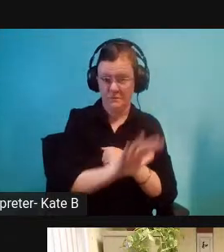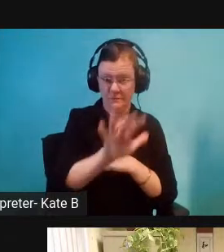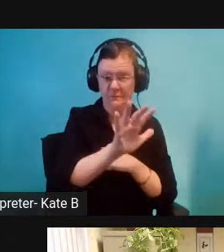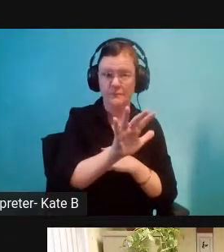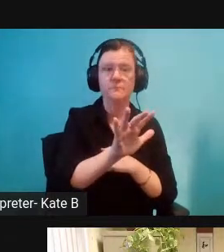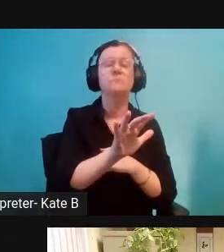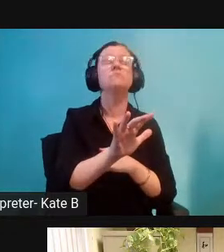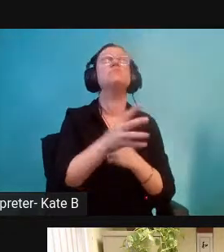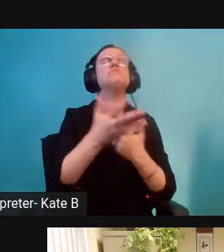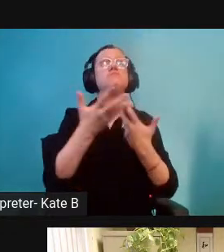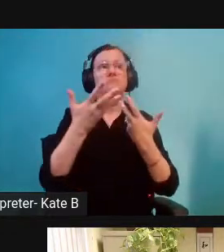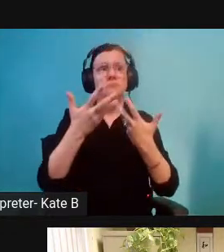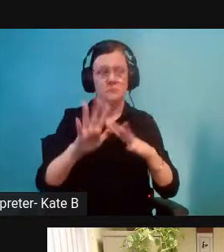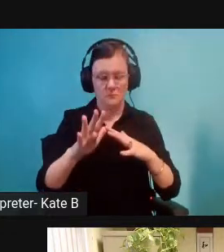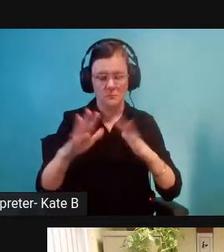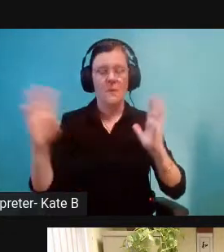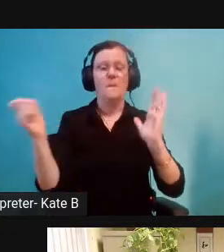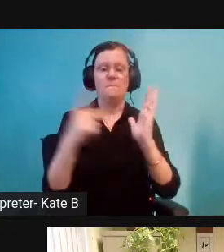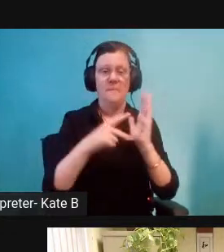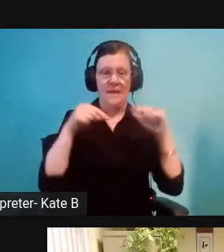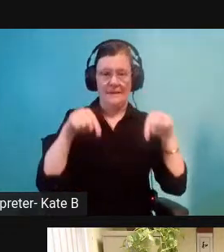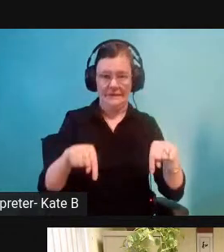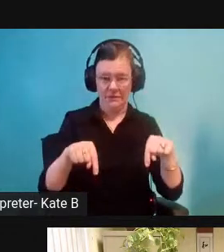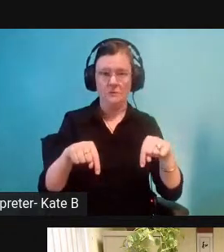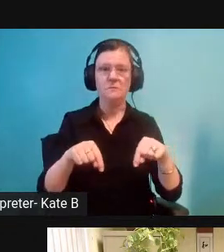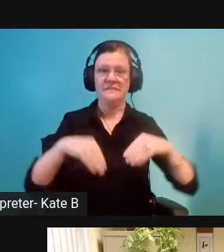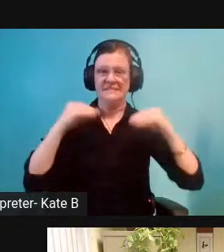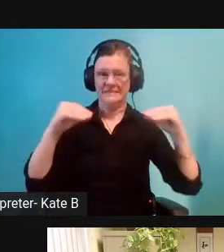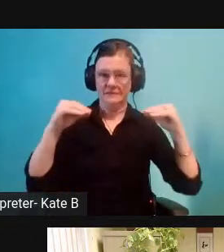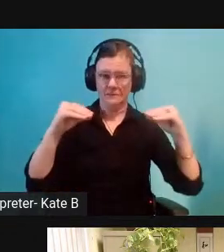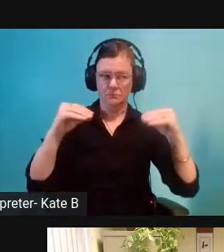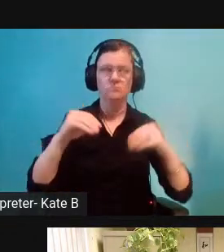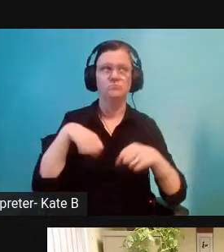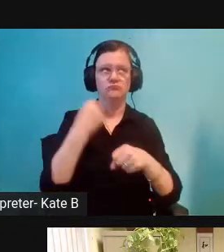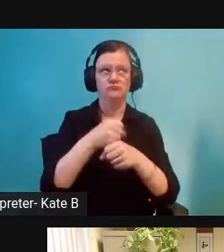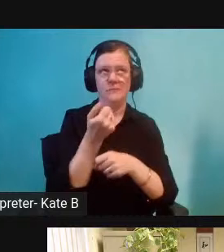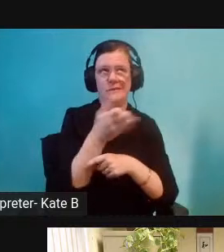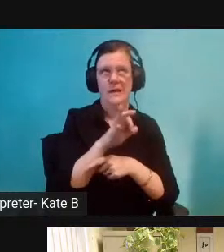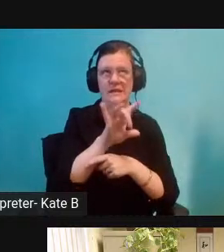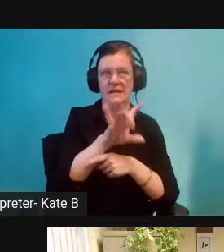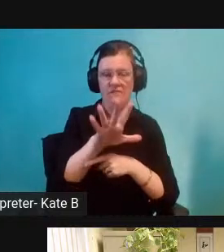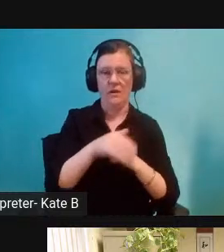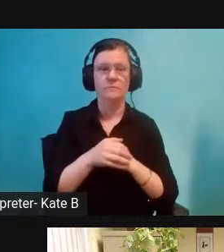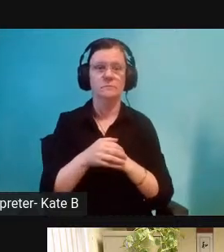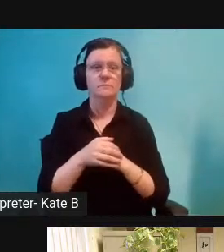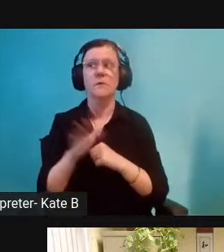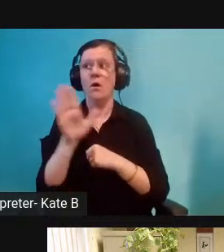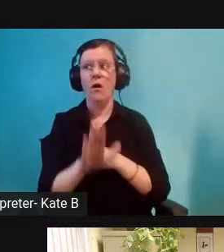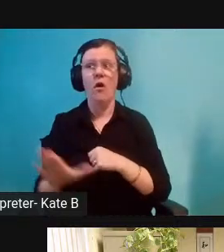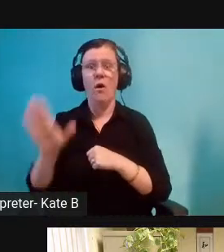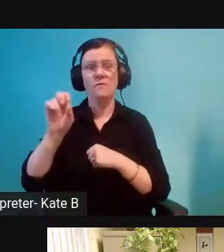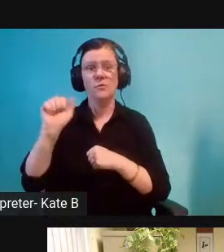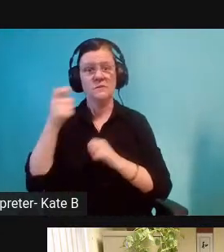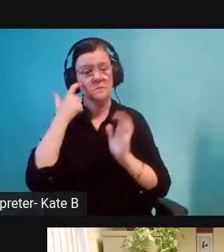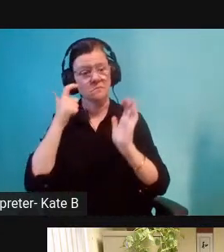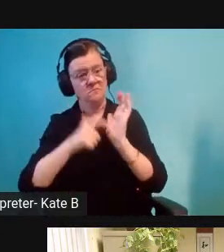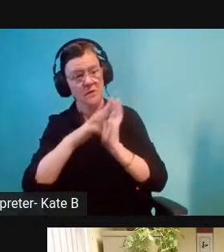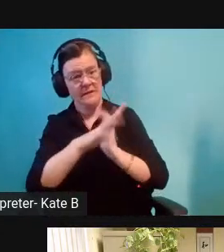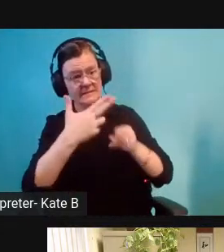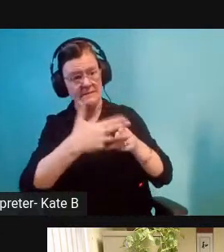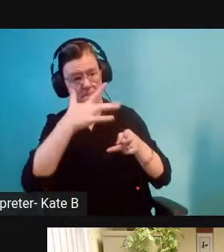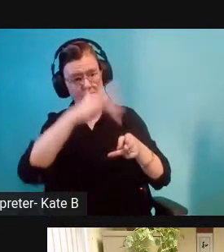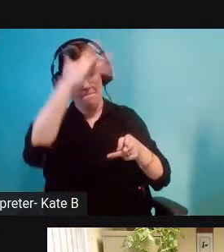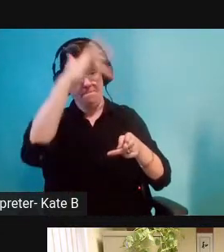returning to join our faculty in 1985. Bill is nationally recognized as a leader in